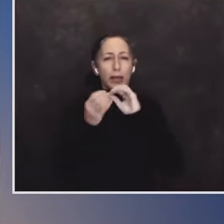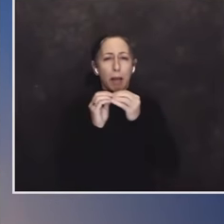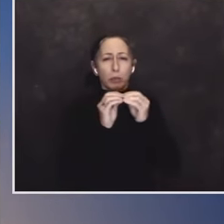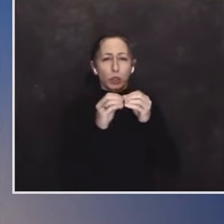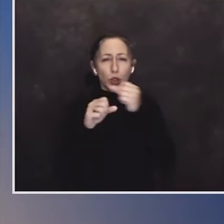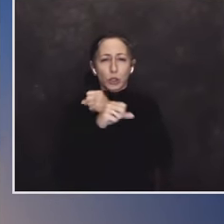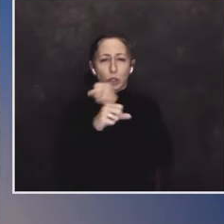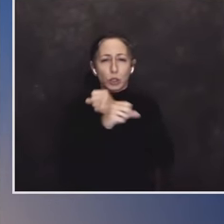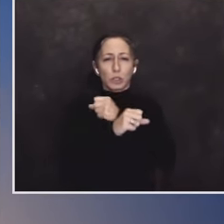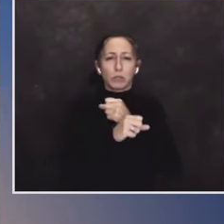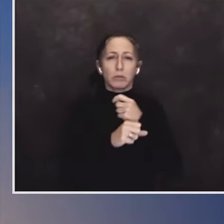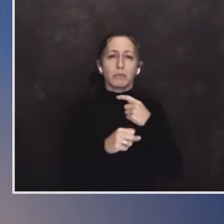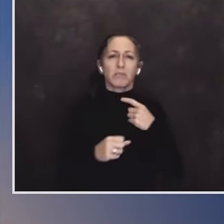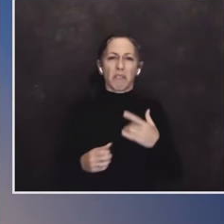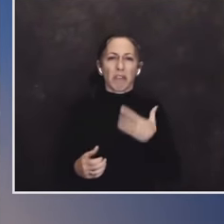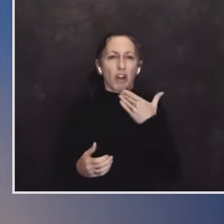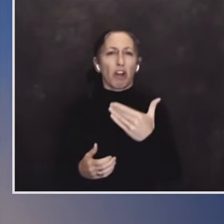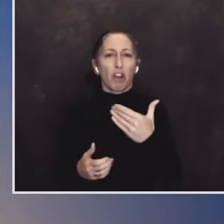We really do.